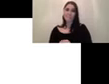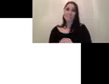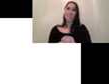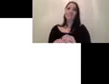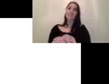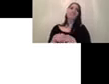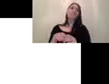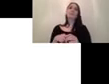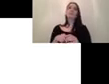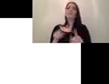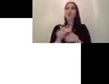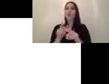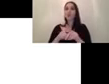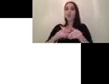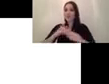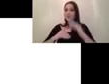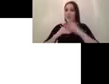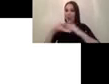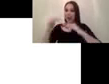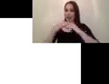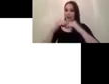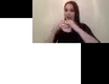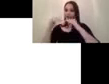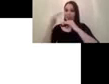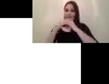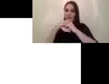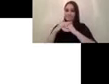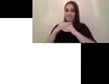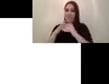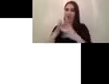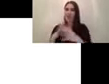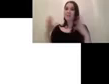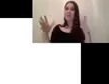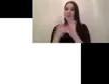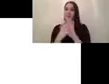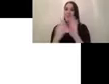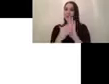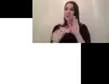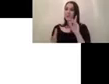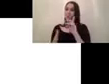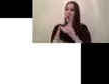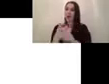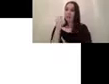stack modules on top to get a larger model to achieve